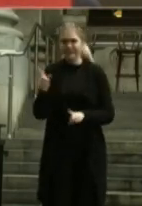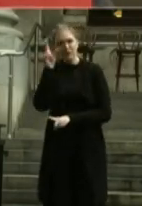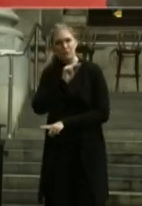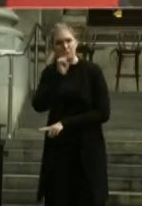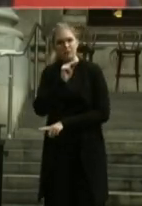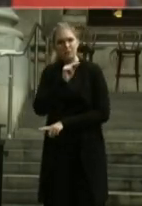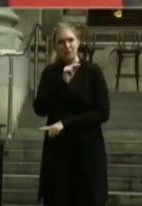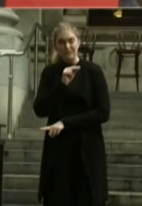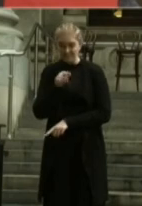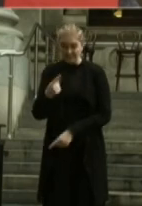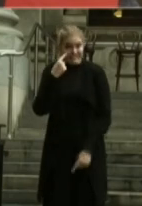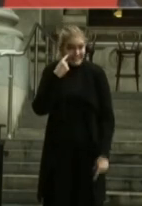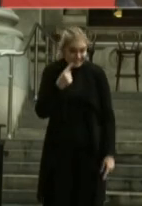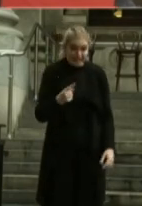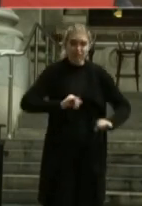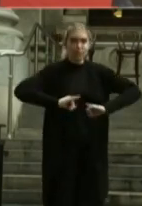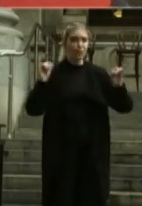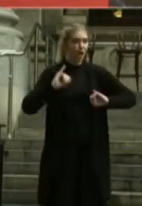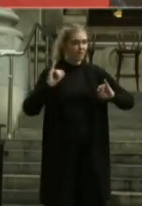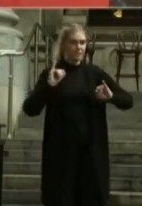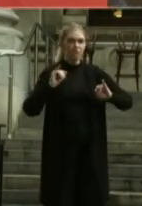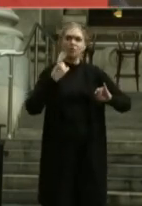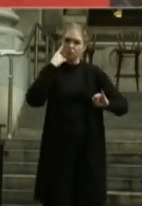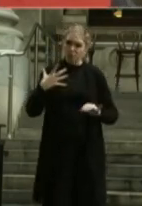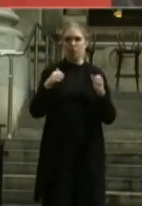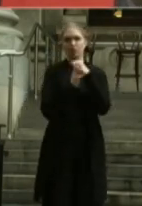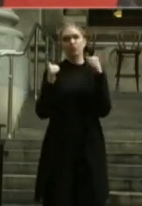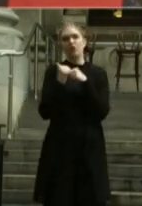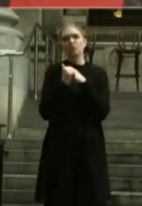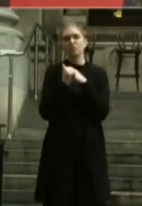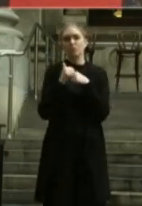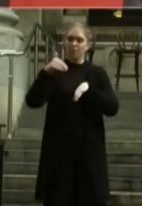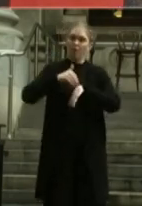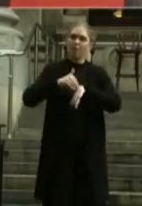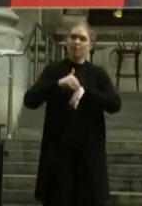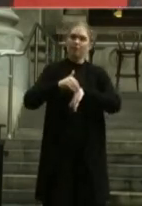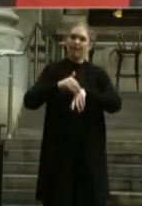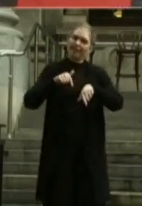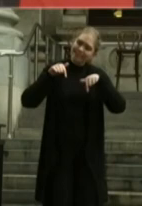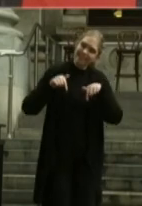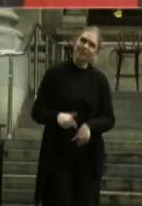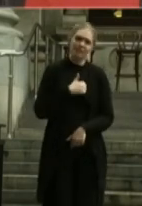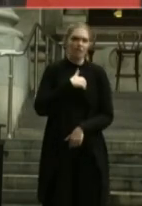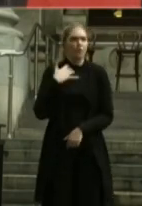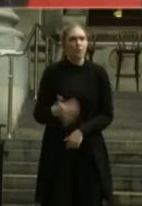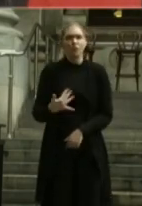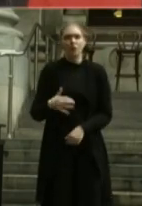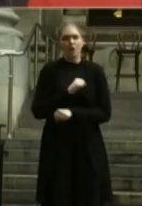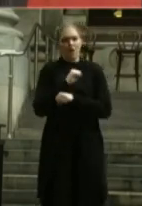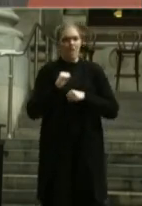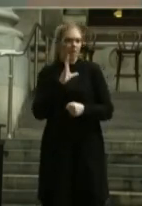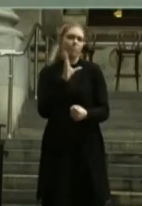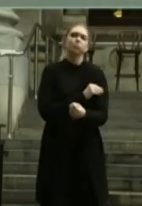These dimensions of our crisis tell plainly the structural nature of our problem. This is the torment of our